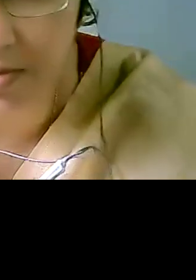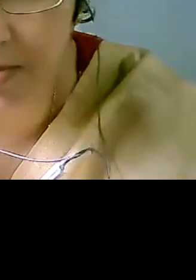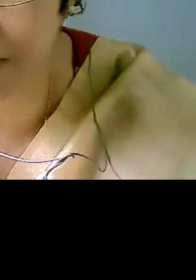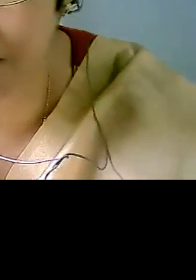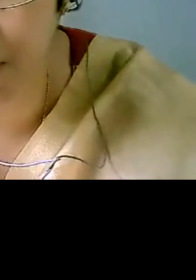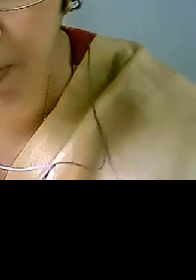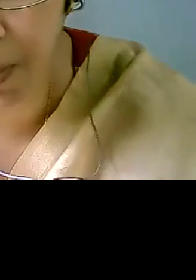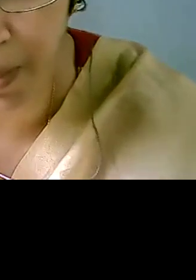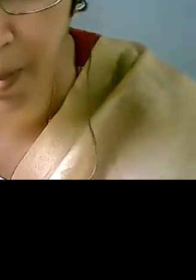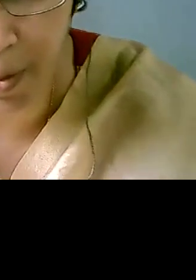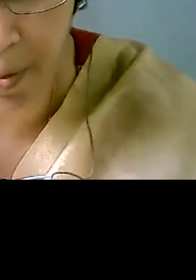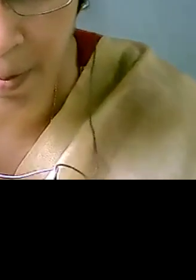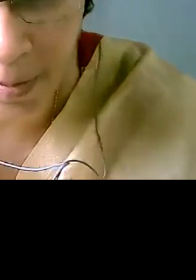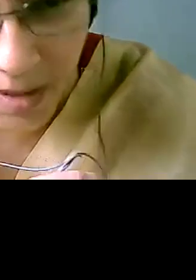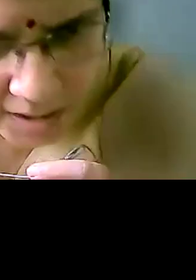please.